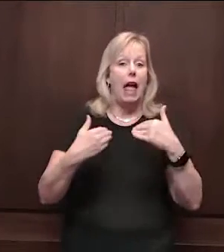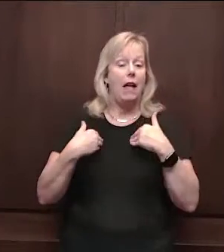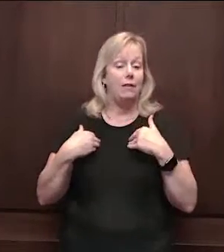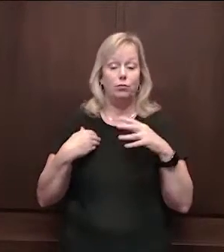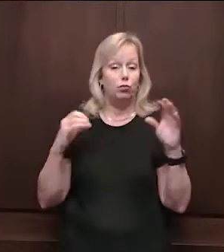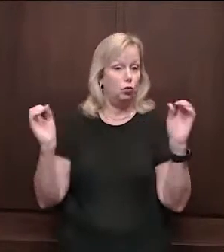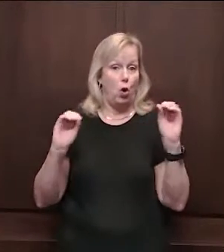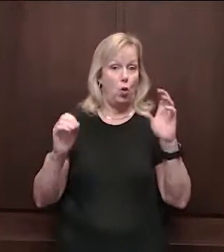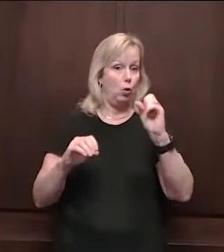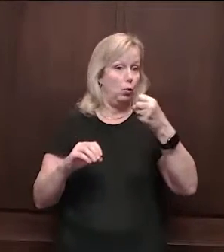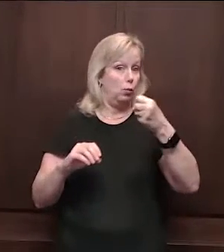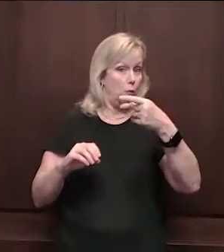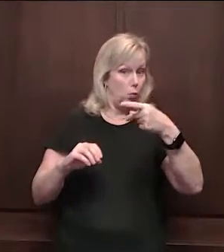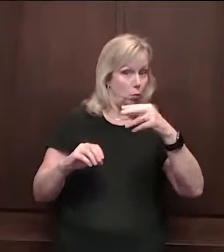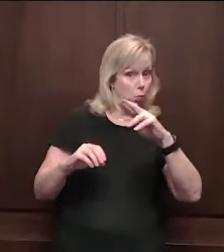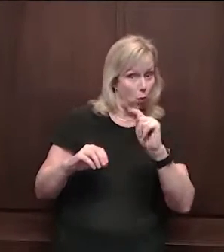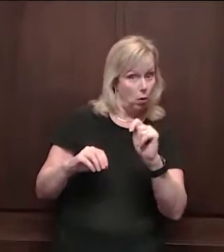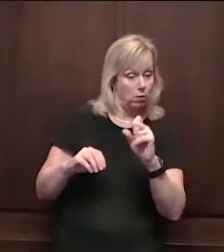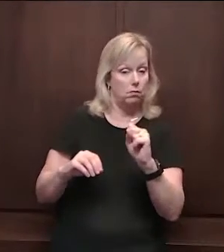not doing sports, we're not doing,